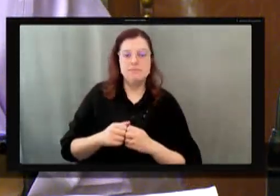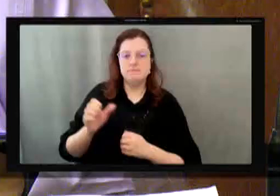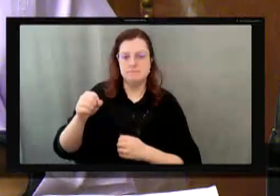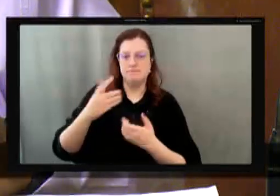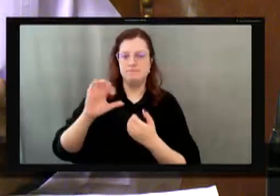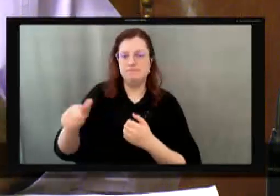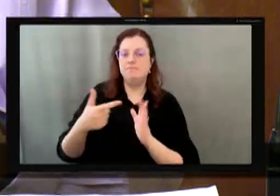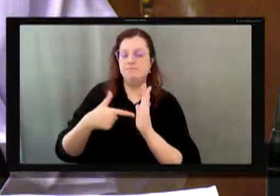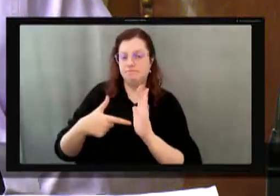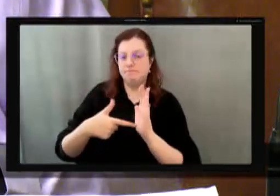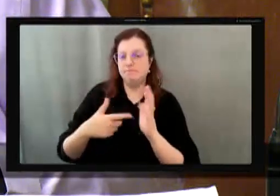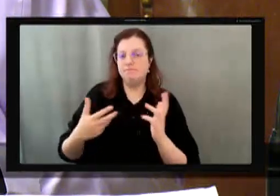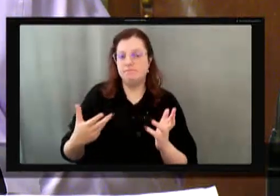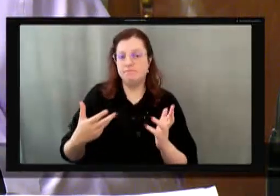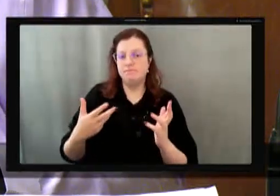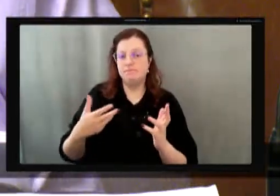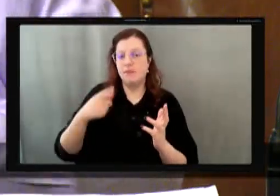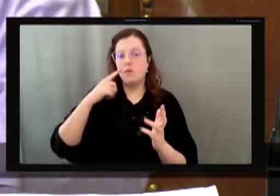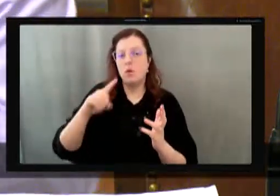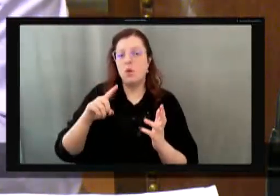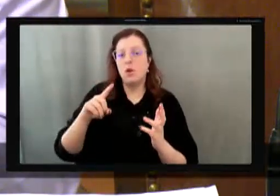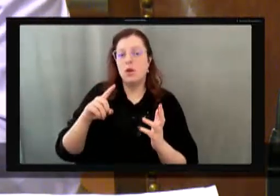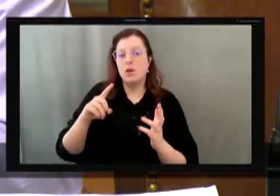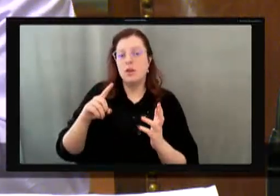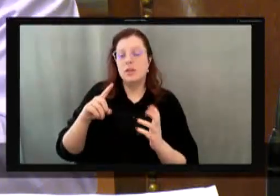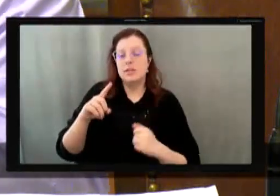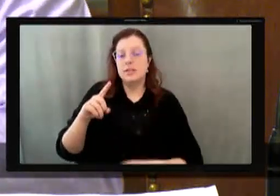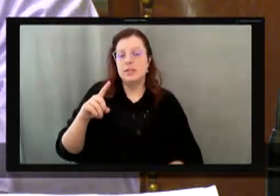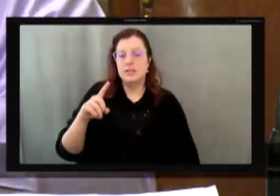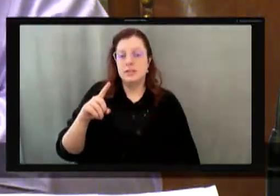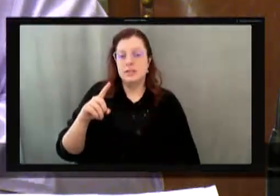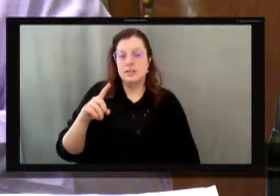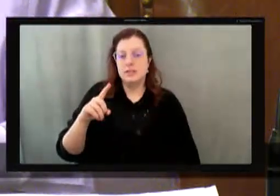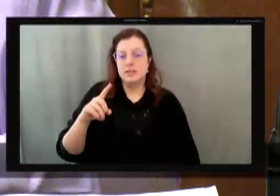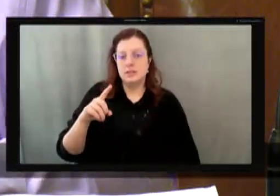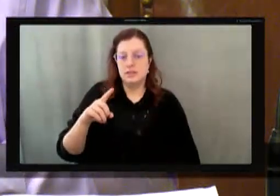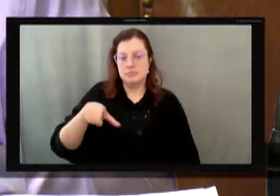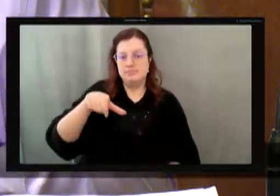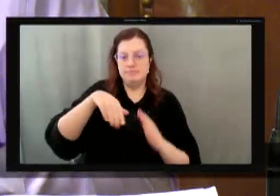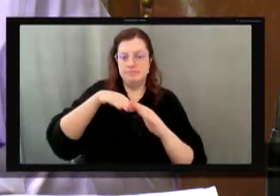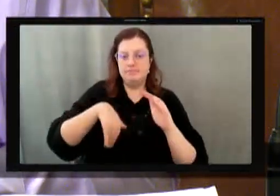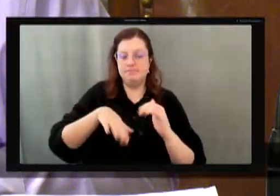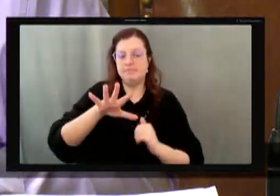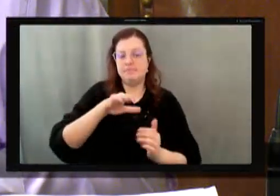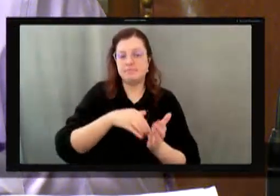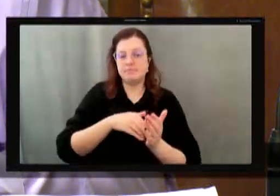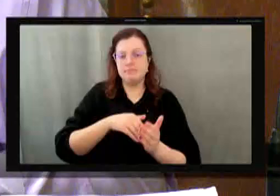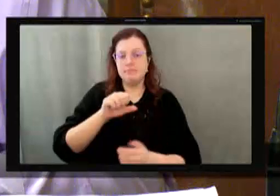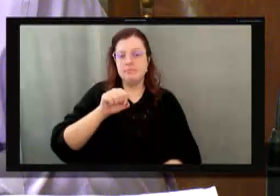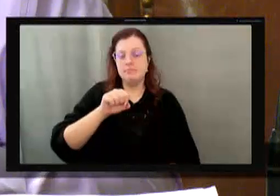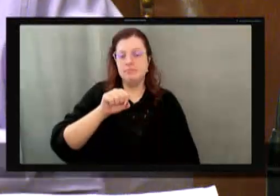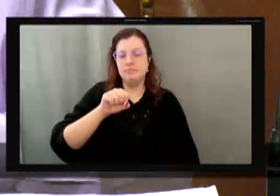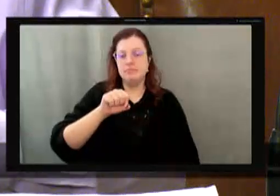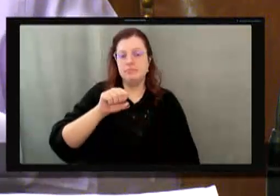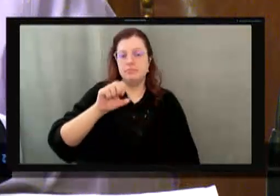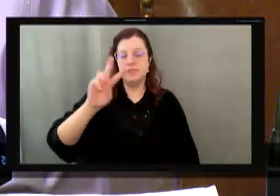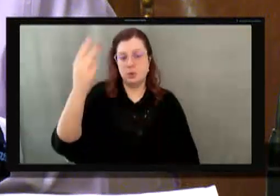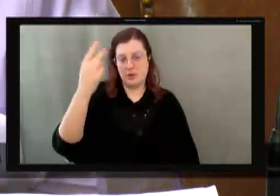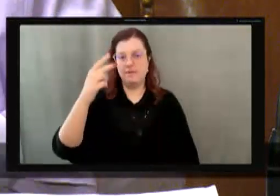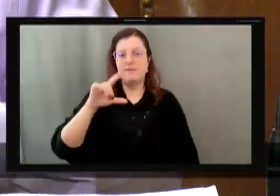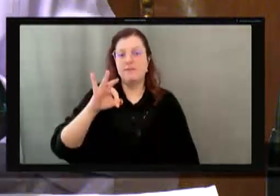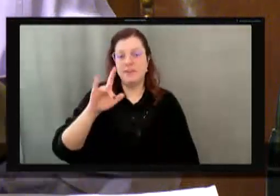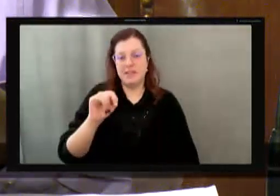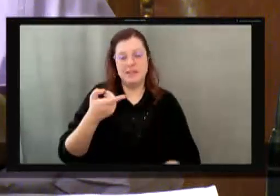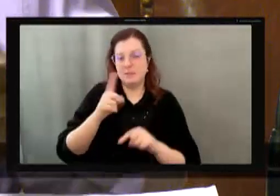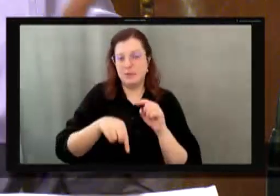denial, especially for side yard programs, it has to be less than 5,000 square feet. Also, it can't be a three-family home. So there's other,